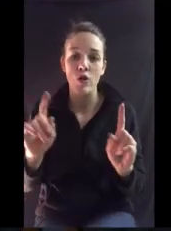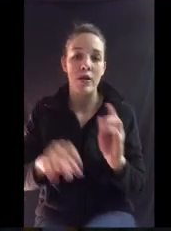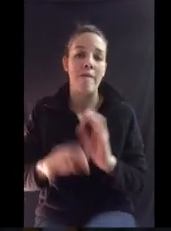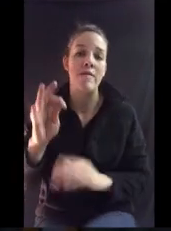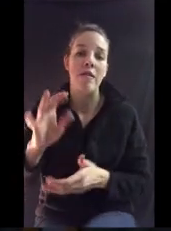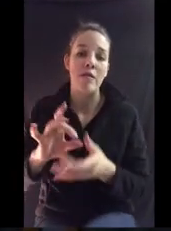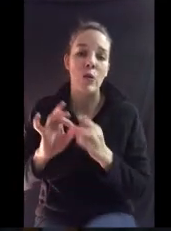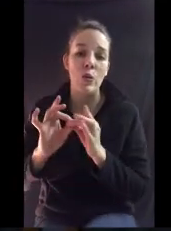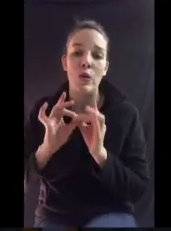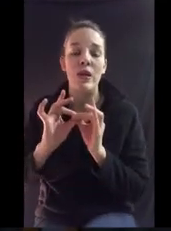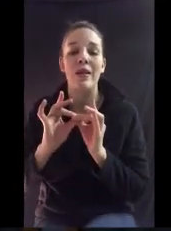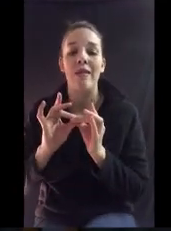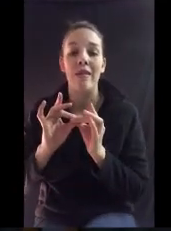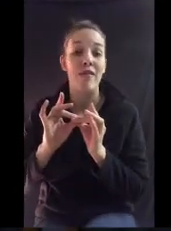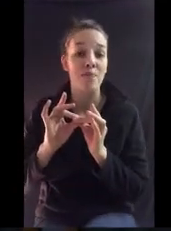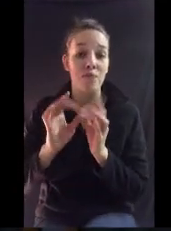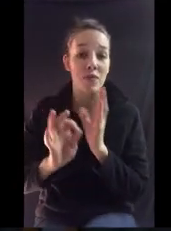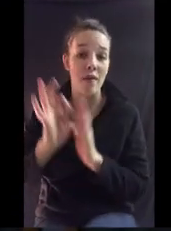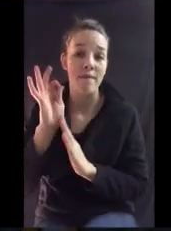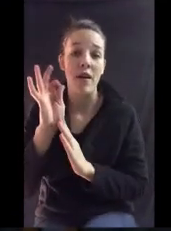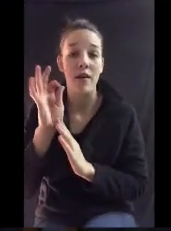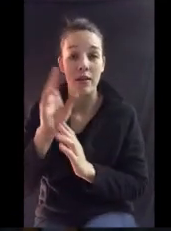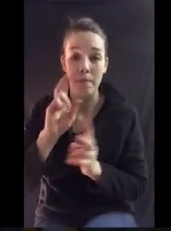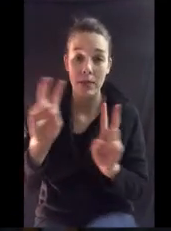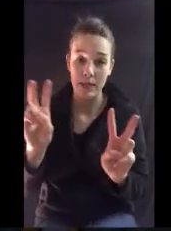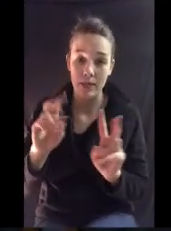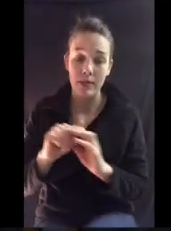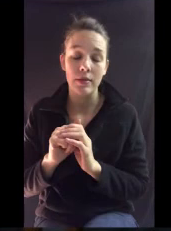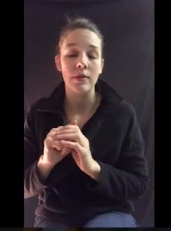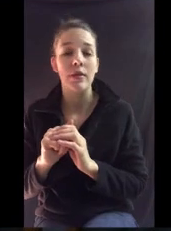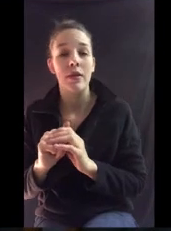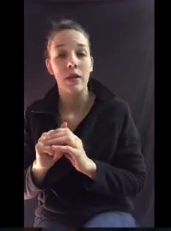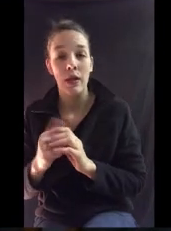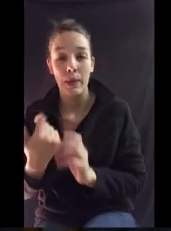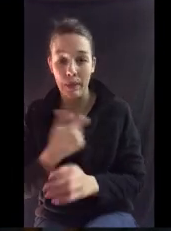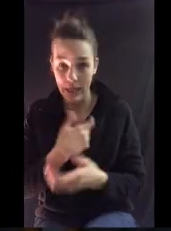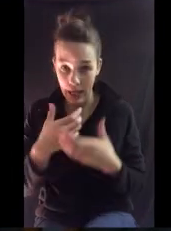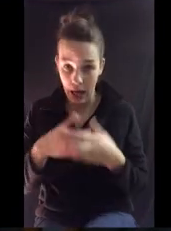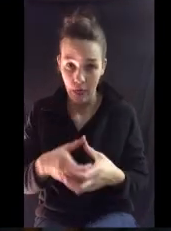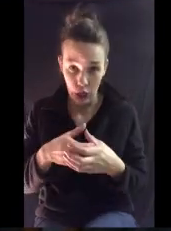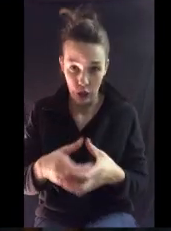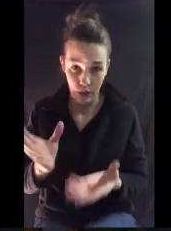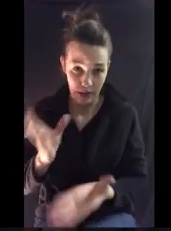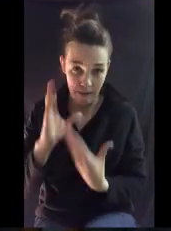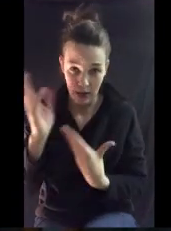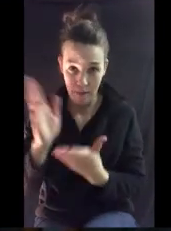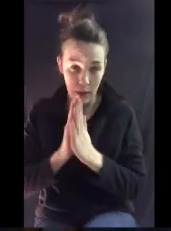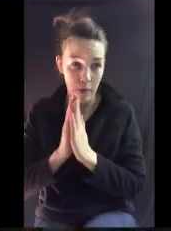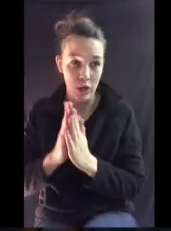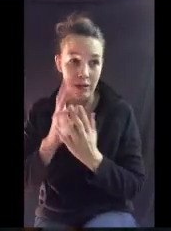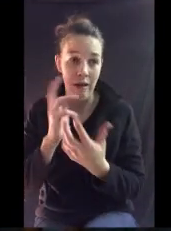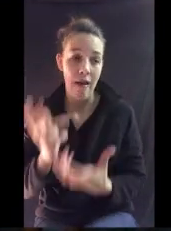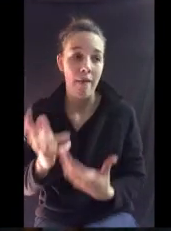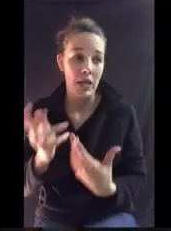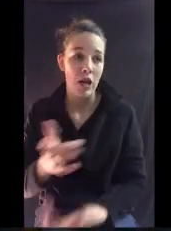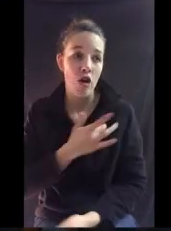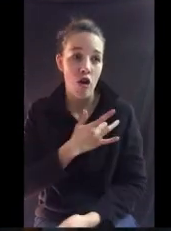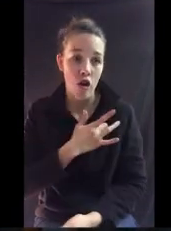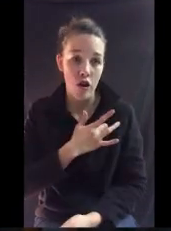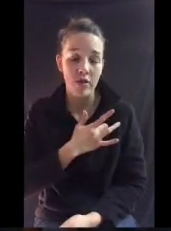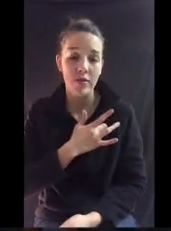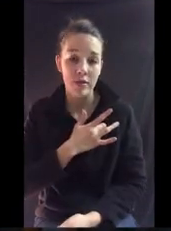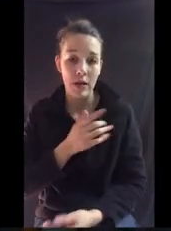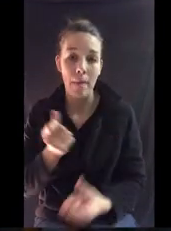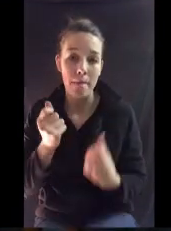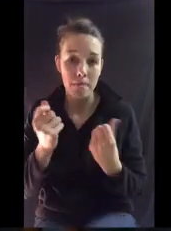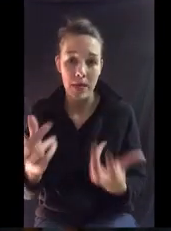even in our differences that we would find unity and that we would find peace. As we gather, we lift up all those prayers that